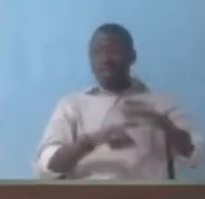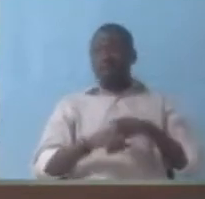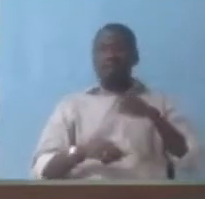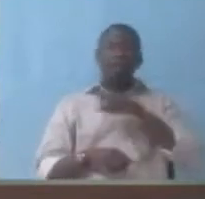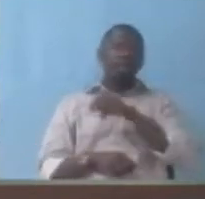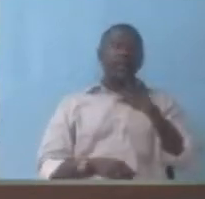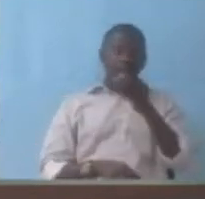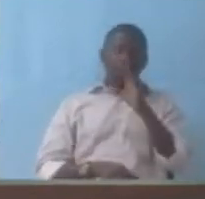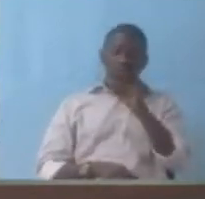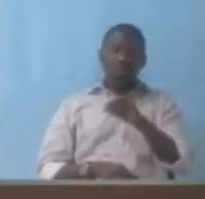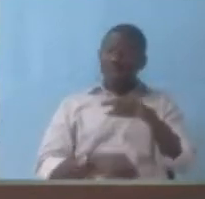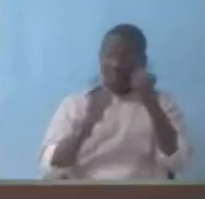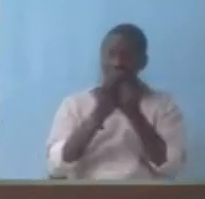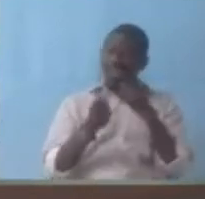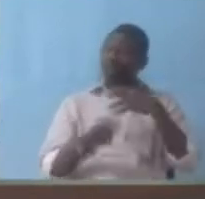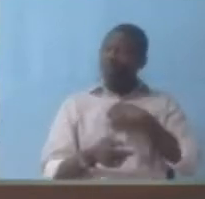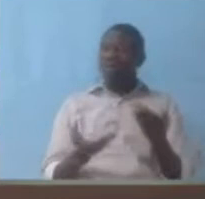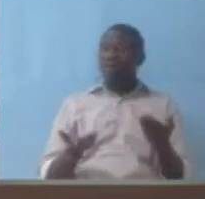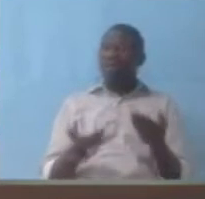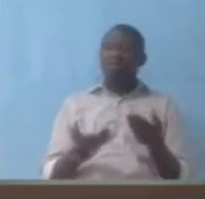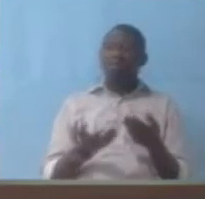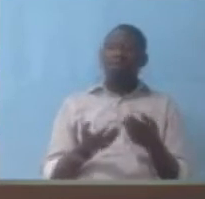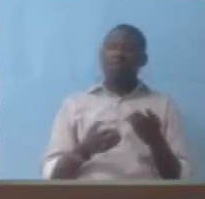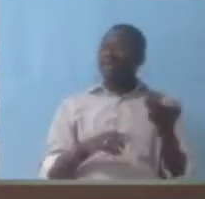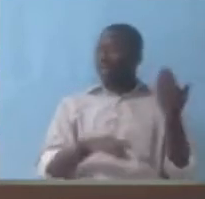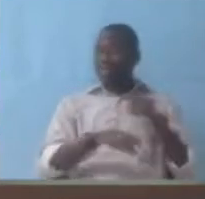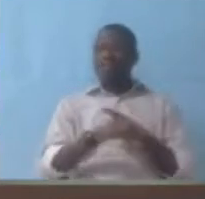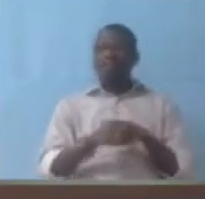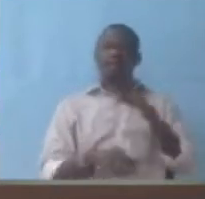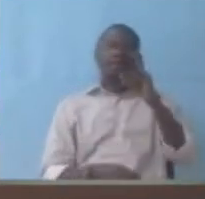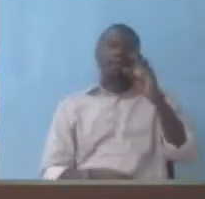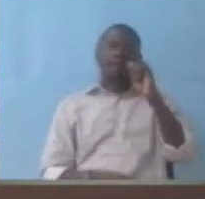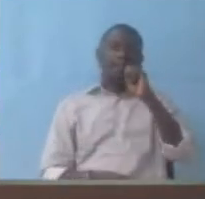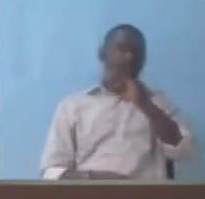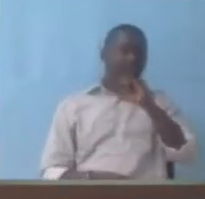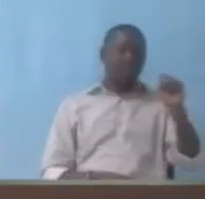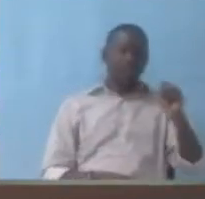The decrees did not enable do anything.